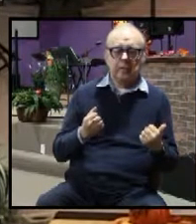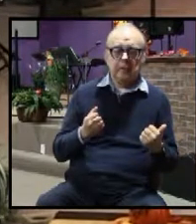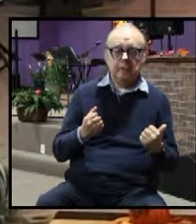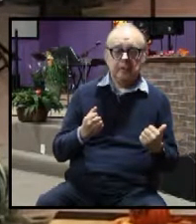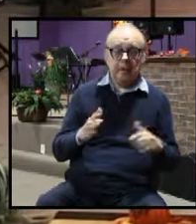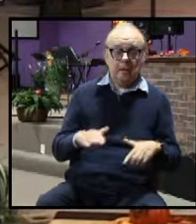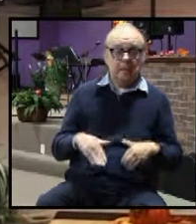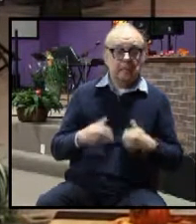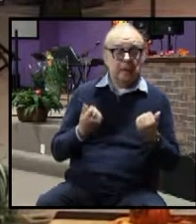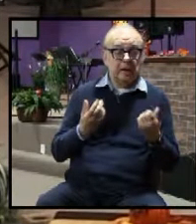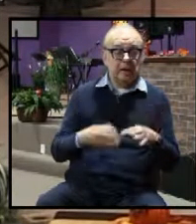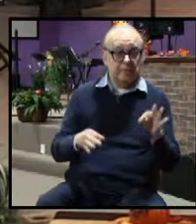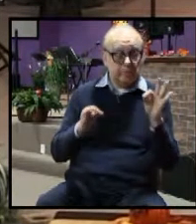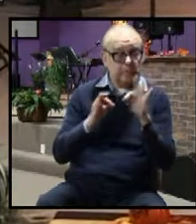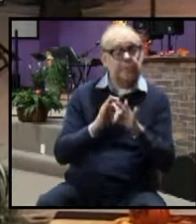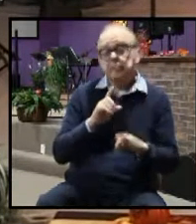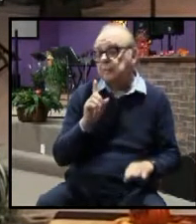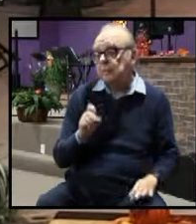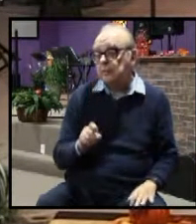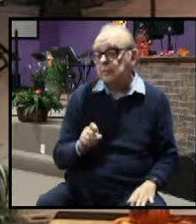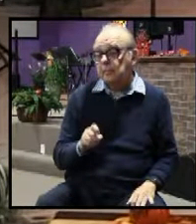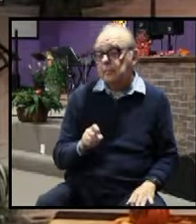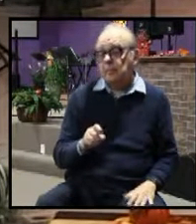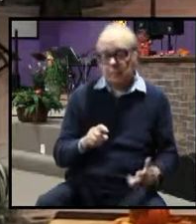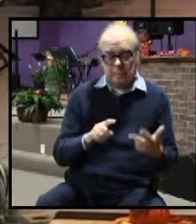Does my life matter?